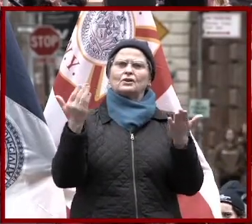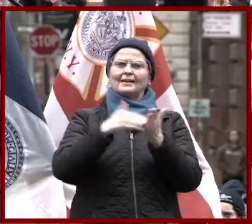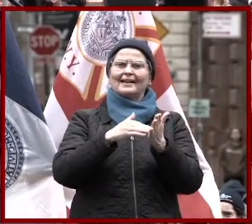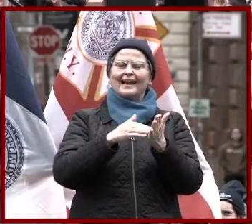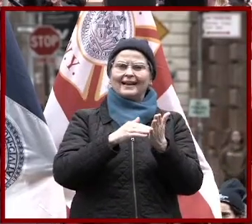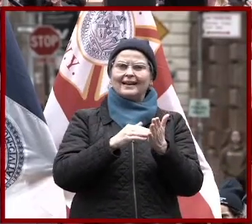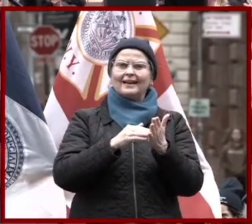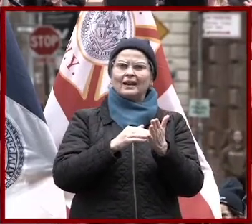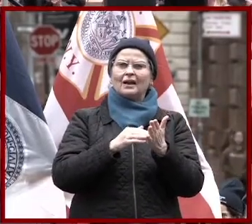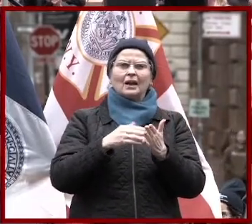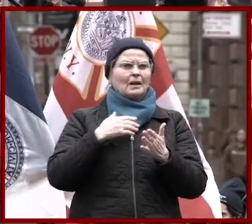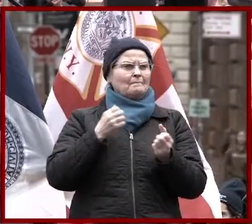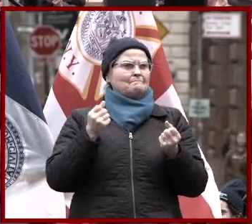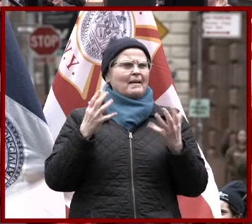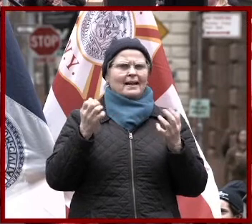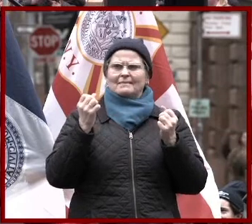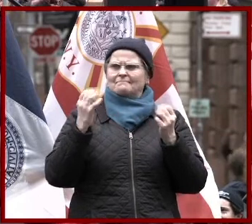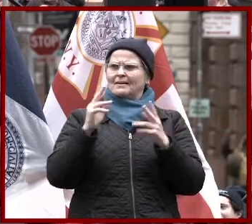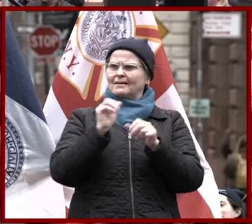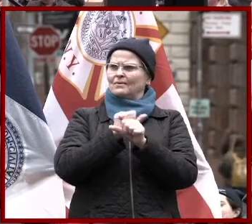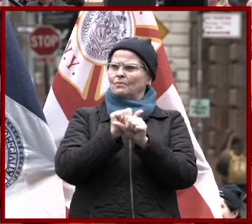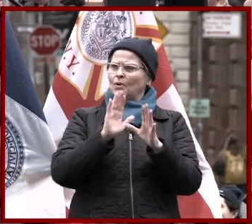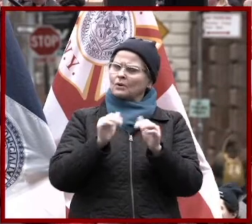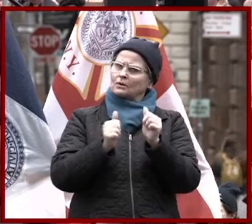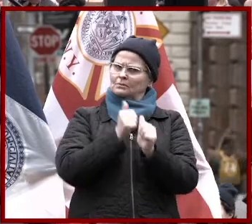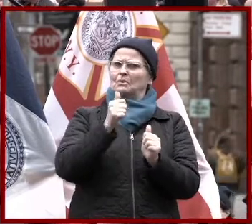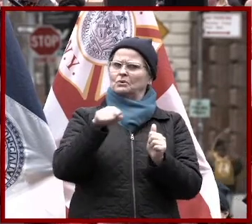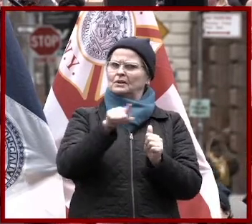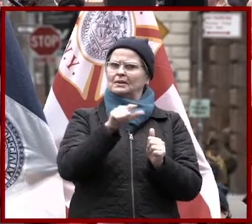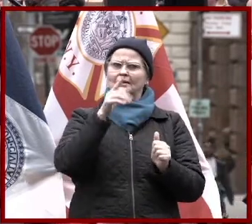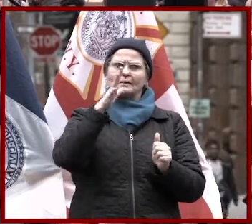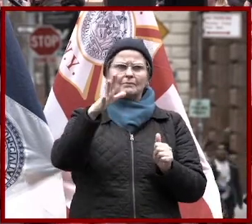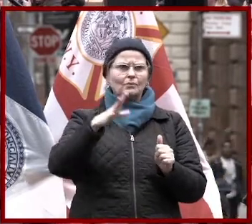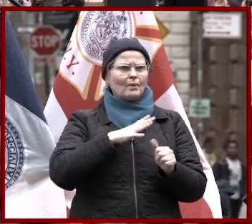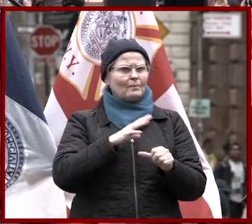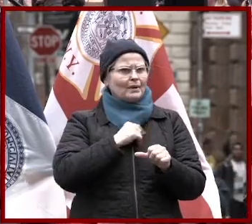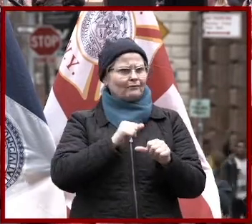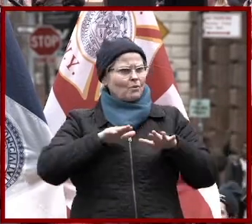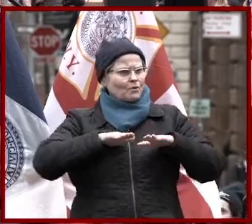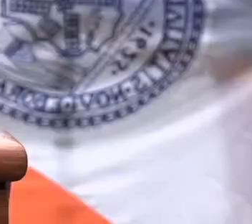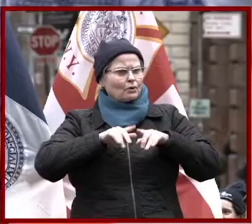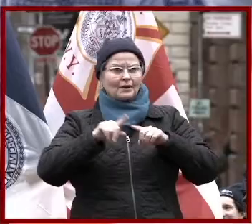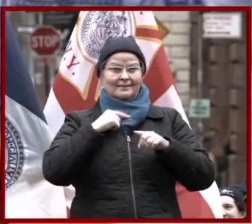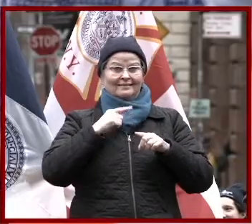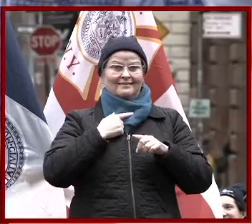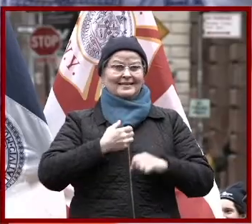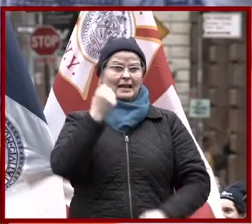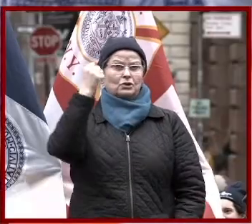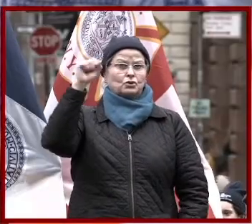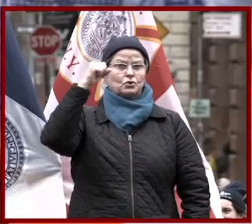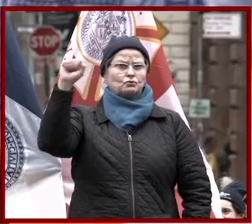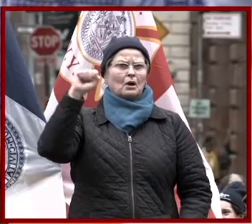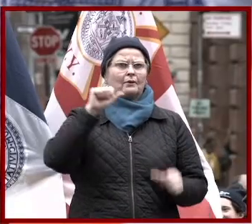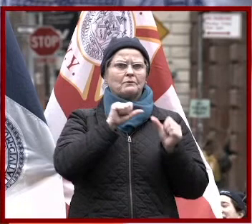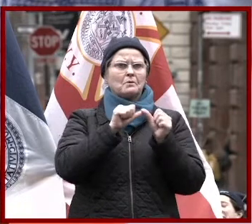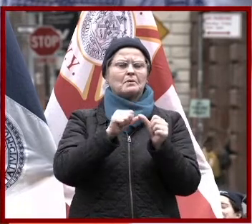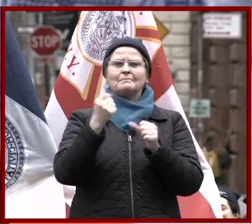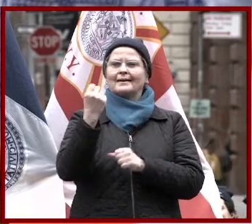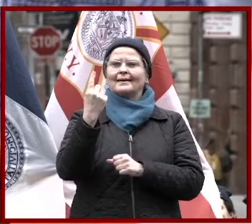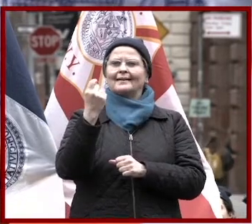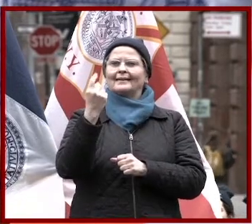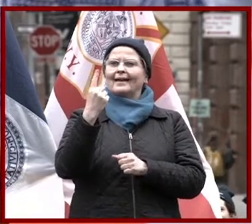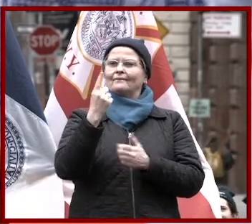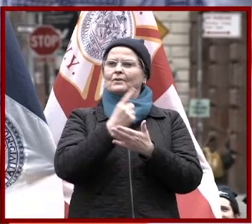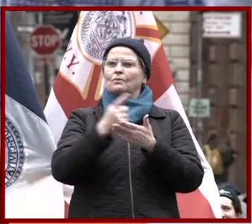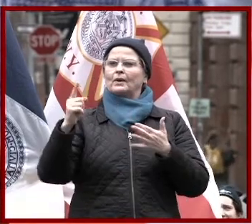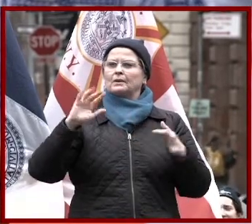of thousands of workers, mostly women garment workers, went on an 11-week strike across the city to demand